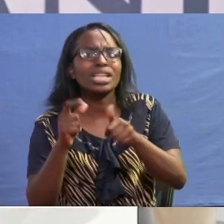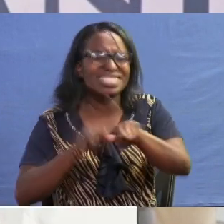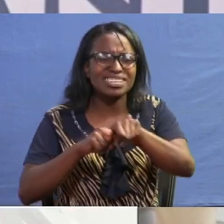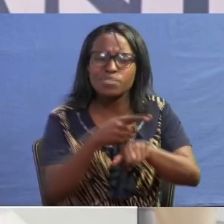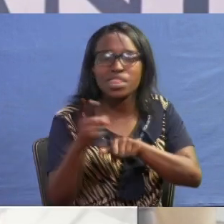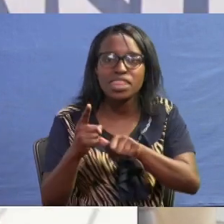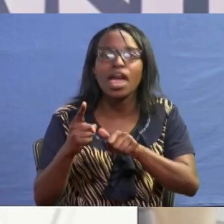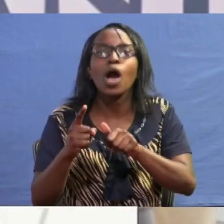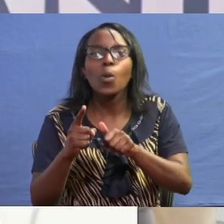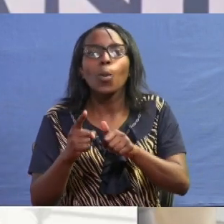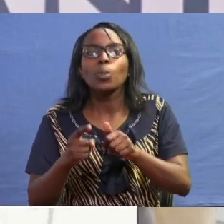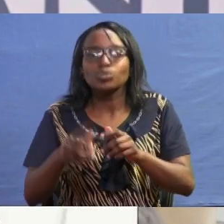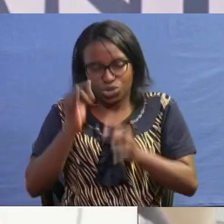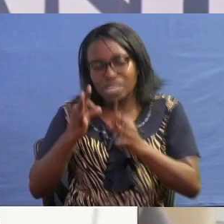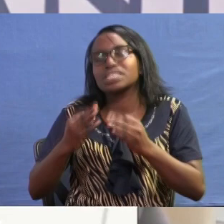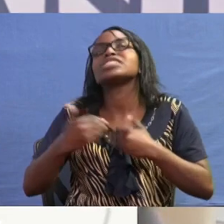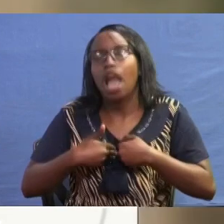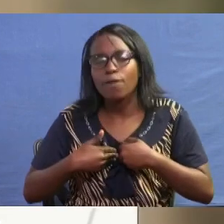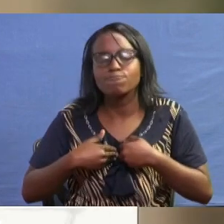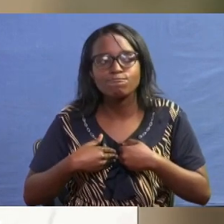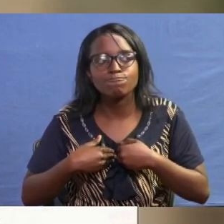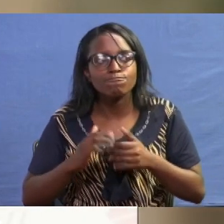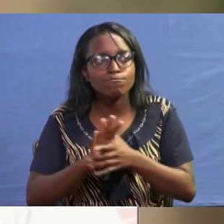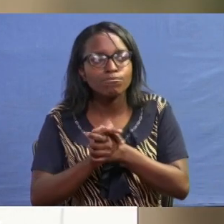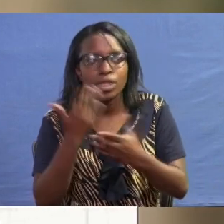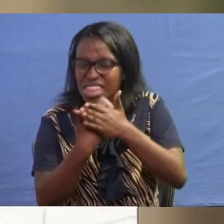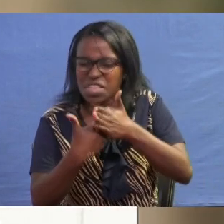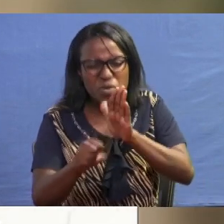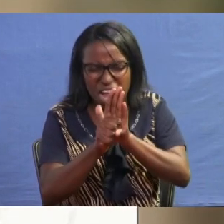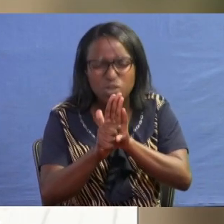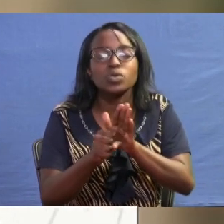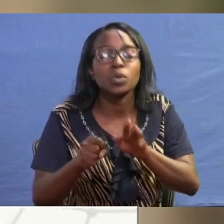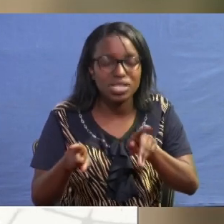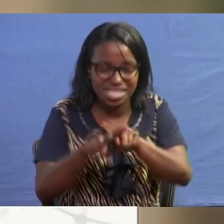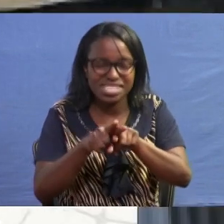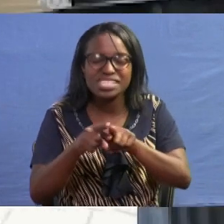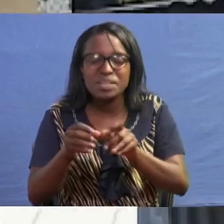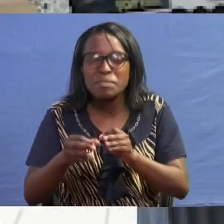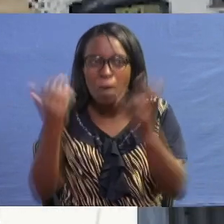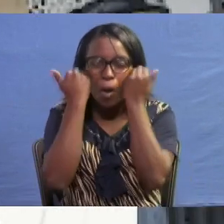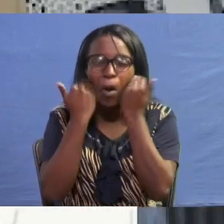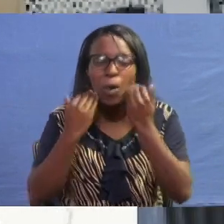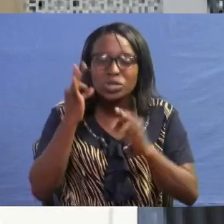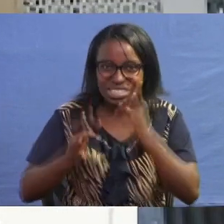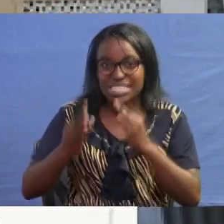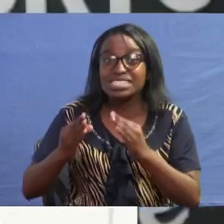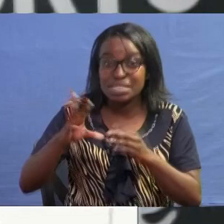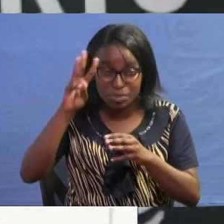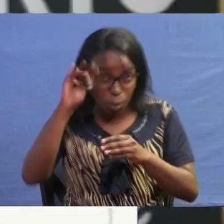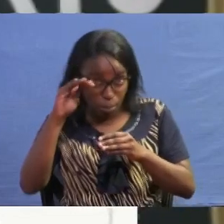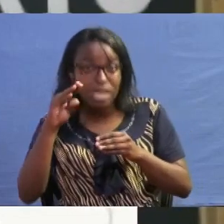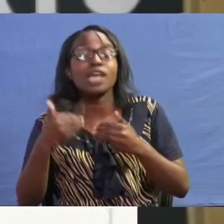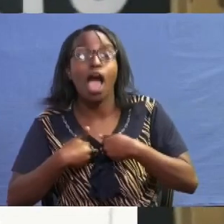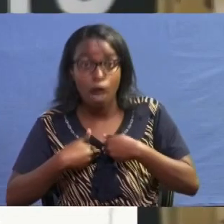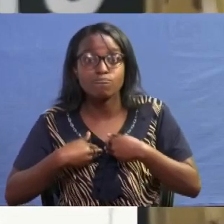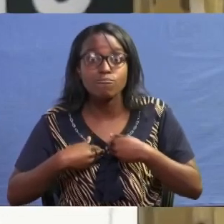to access to justice. Thank you so much. The Supreme Court, Mombasa Court of Appeal, Embu High